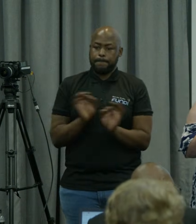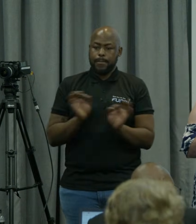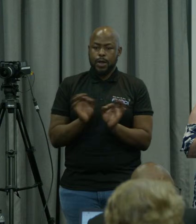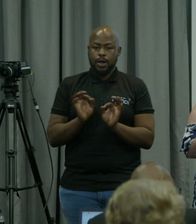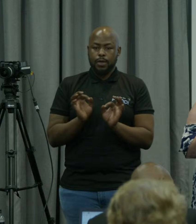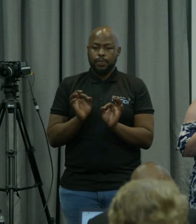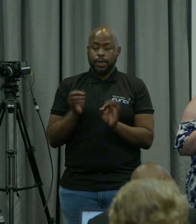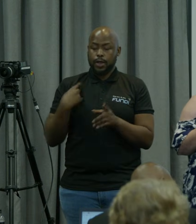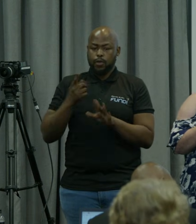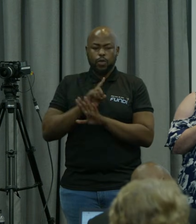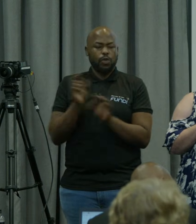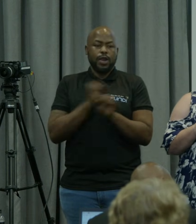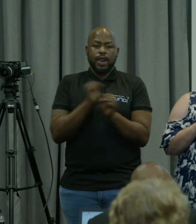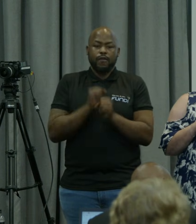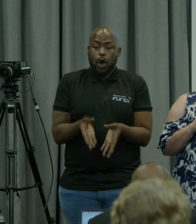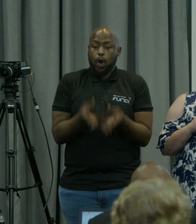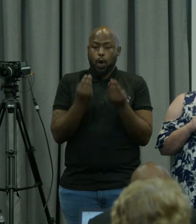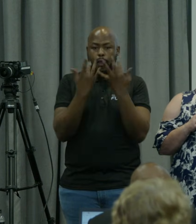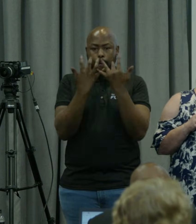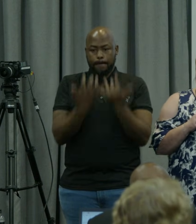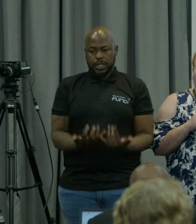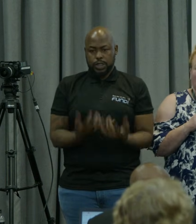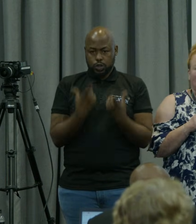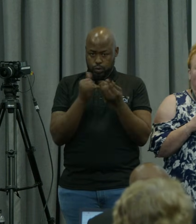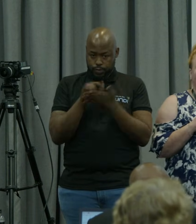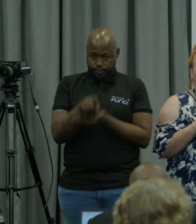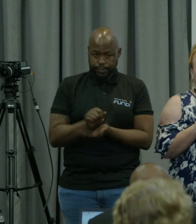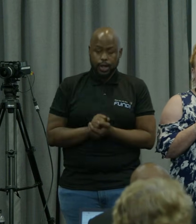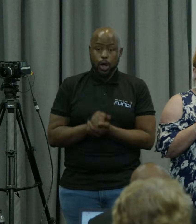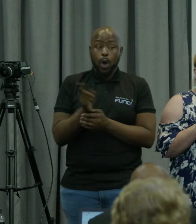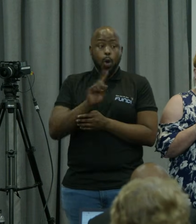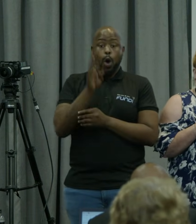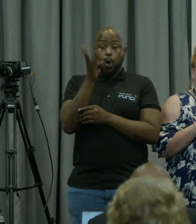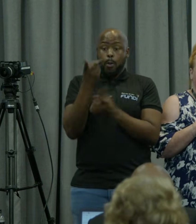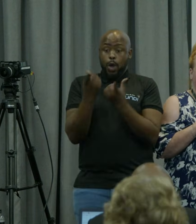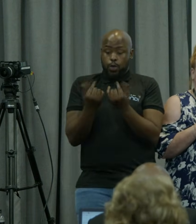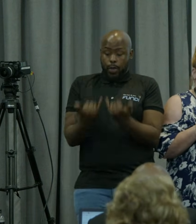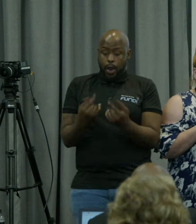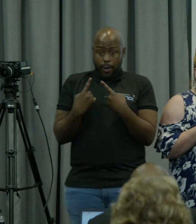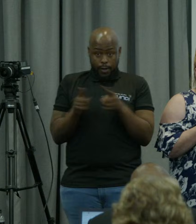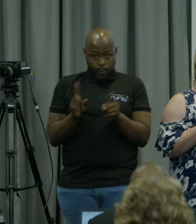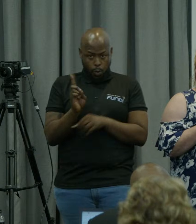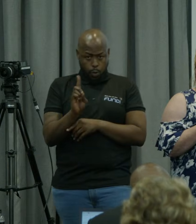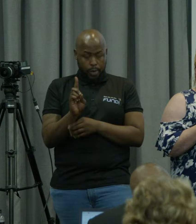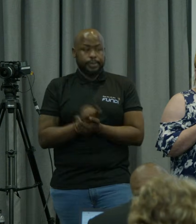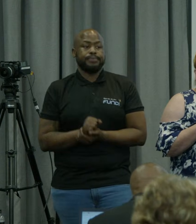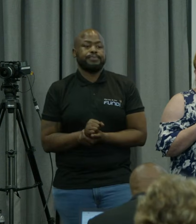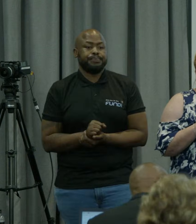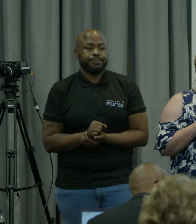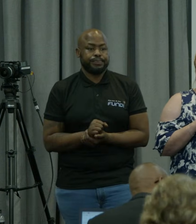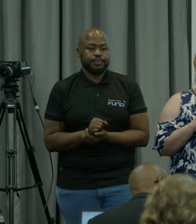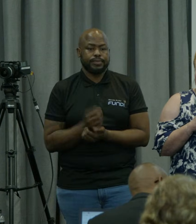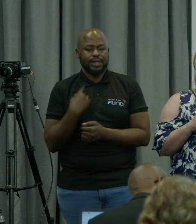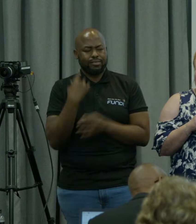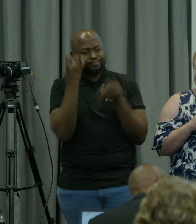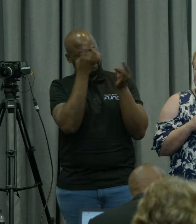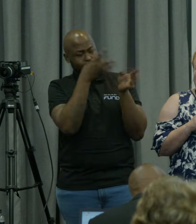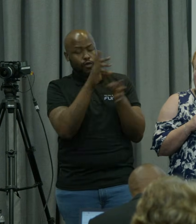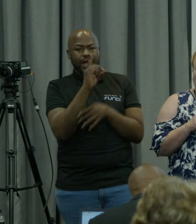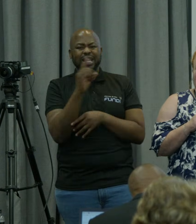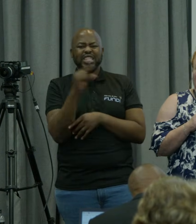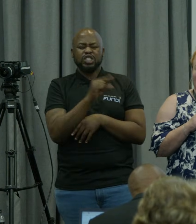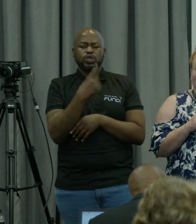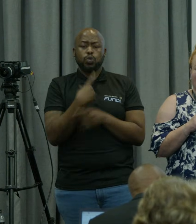fact that we've just not had the budget to do that. So what are we going to be doing differently this time? I said to DG, what we're going to be